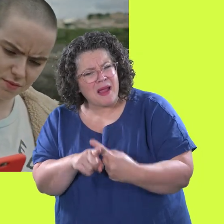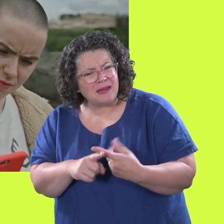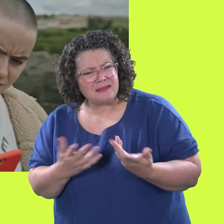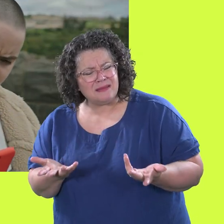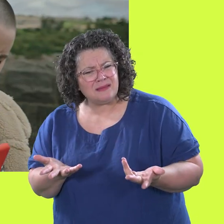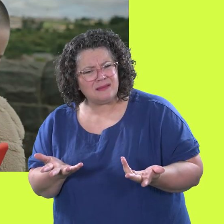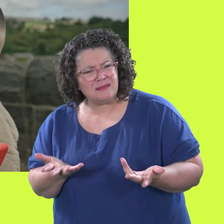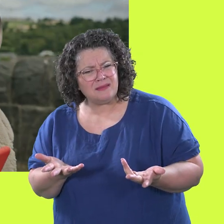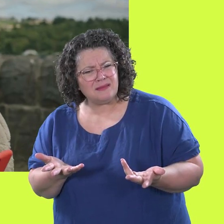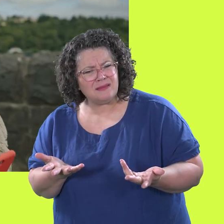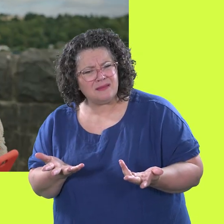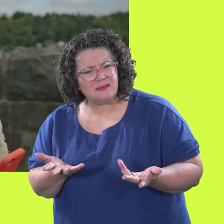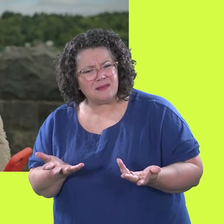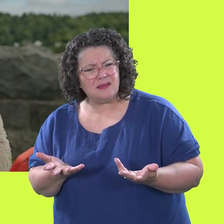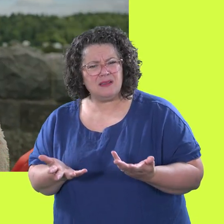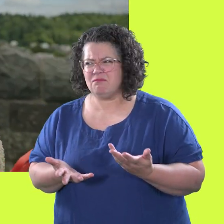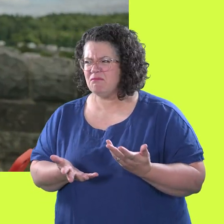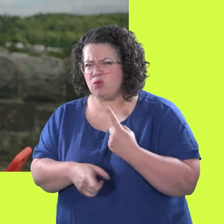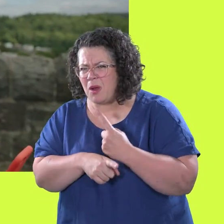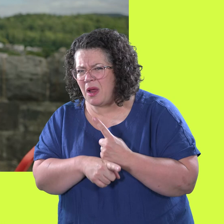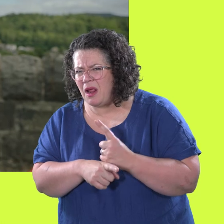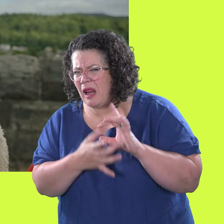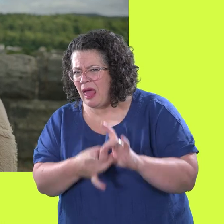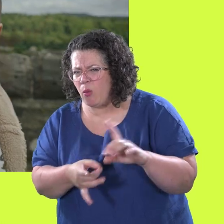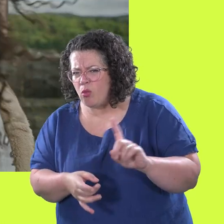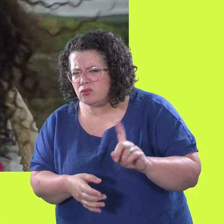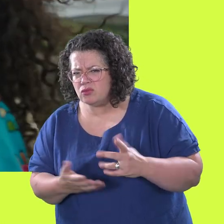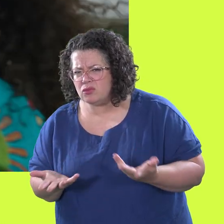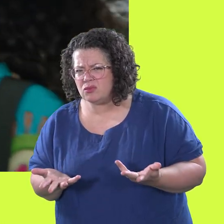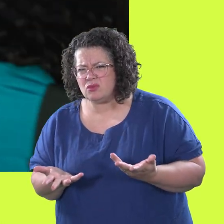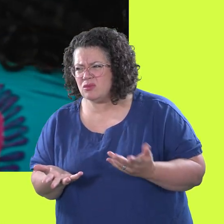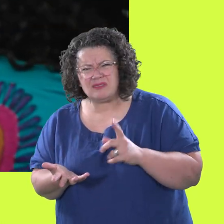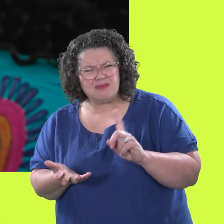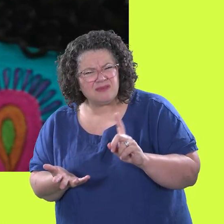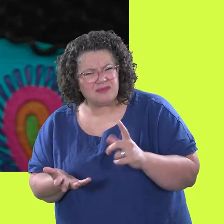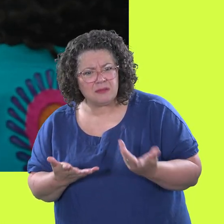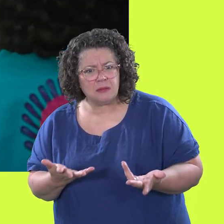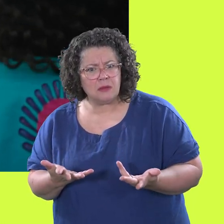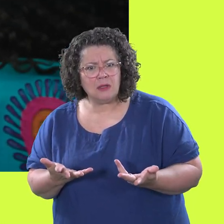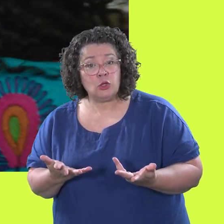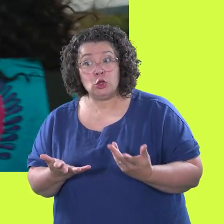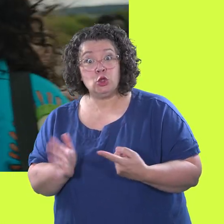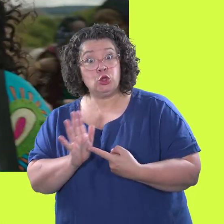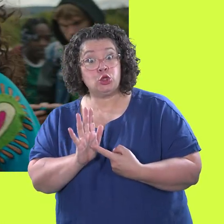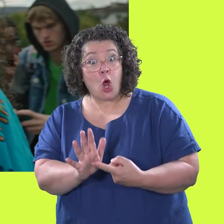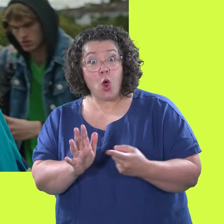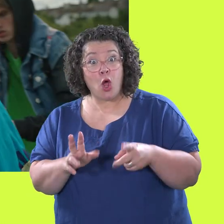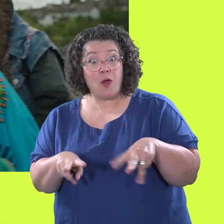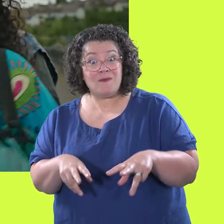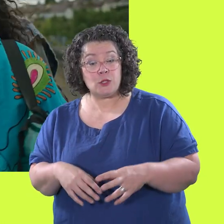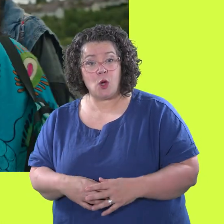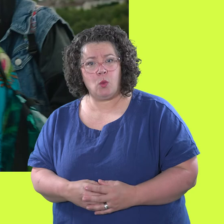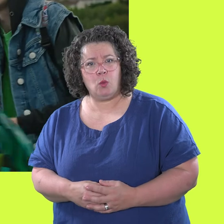you talking to Max. Talking about you? What is she on about? Just show her. Show her the video.